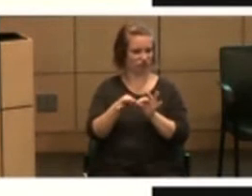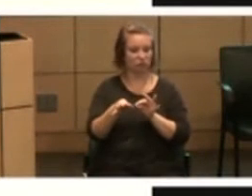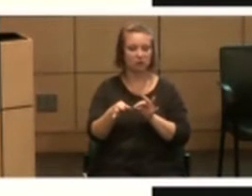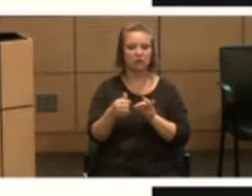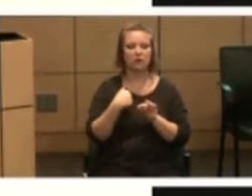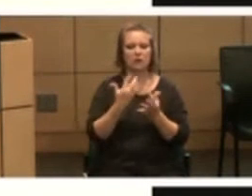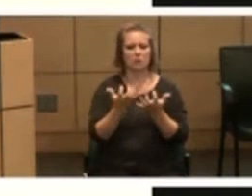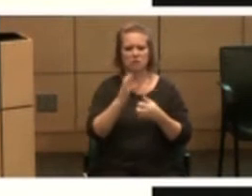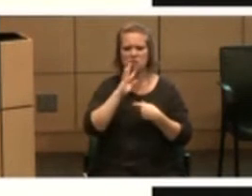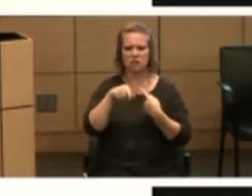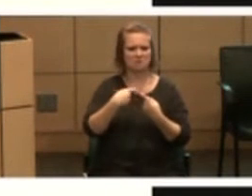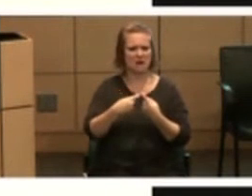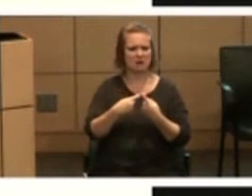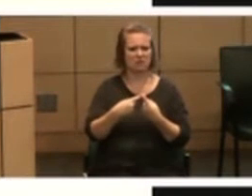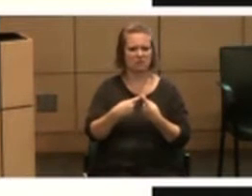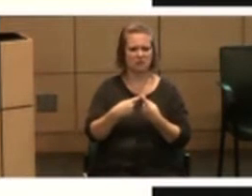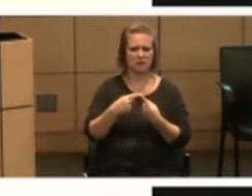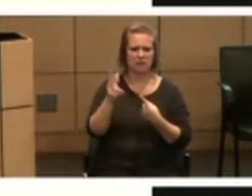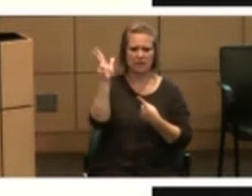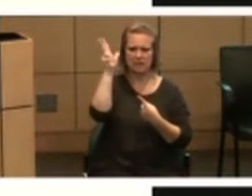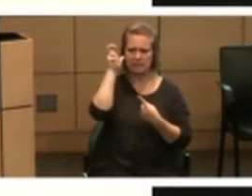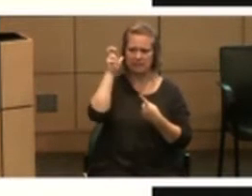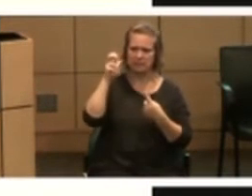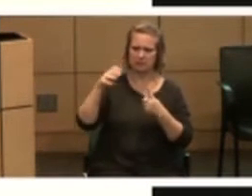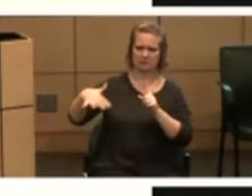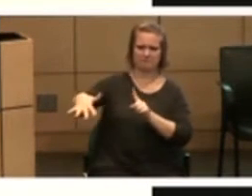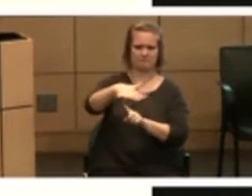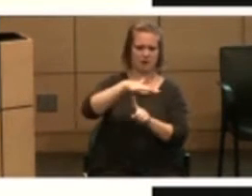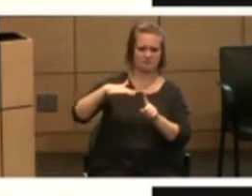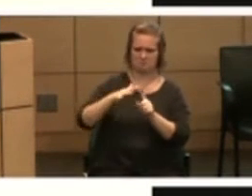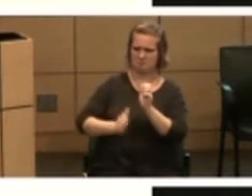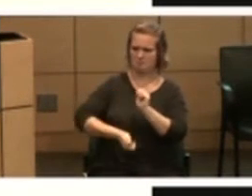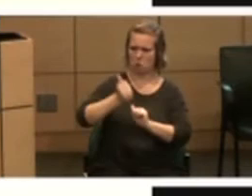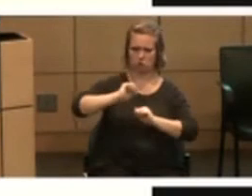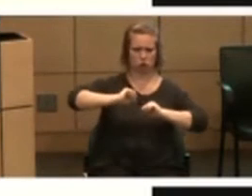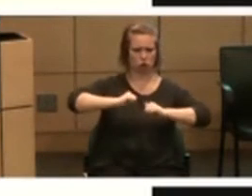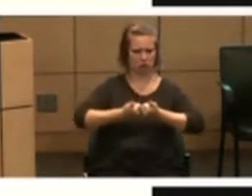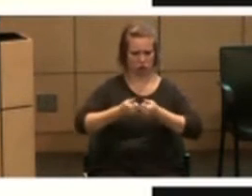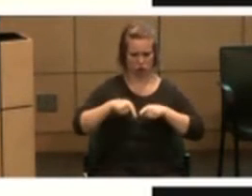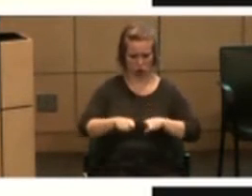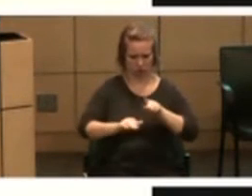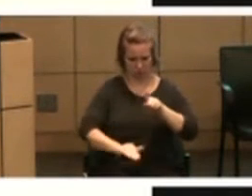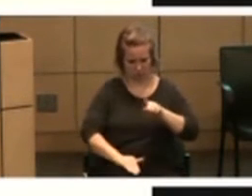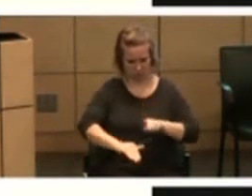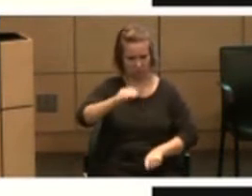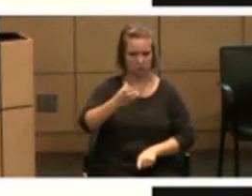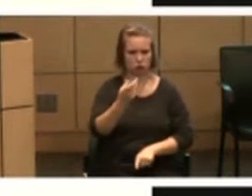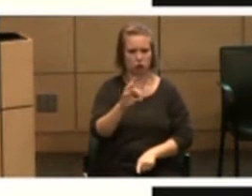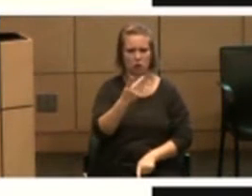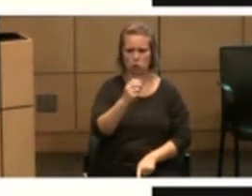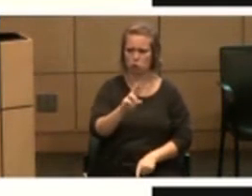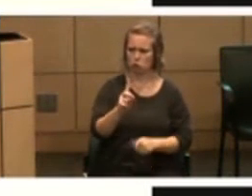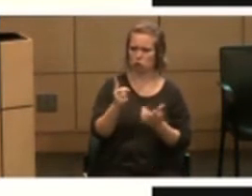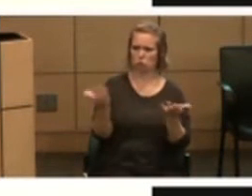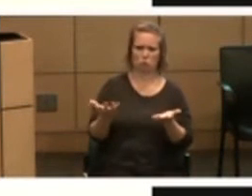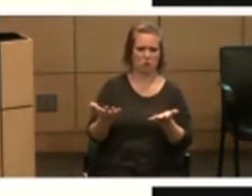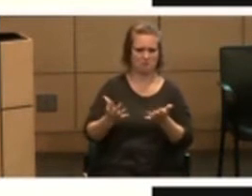about is, what listening environments do we think are the most challenging during childhood?